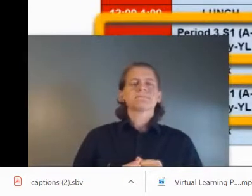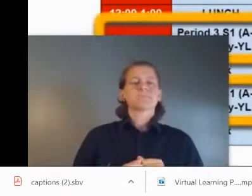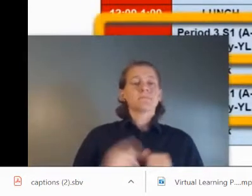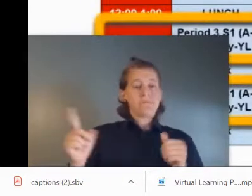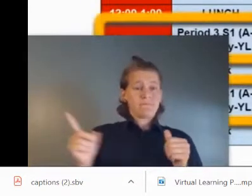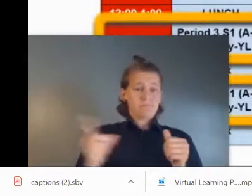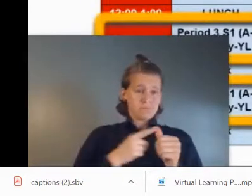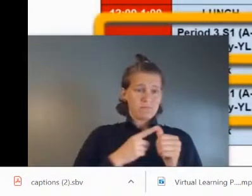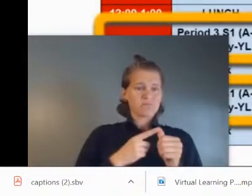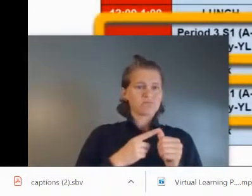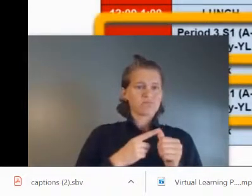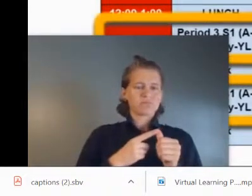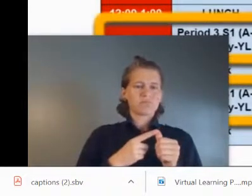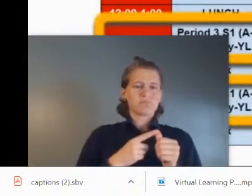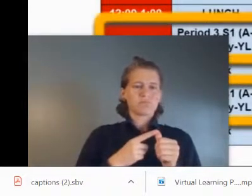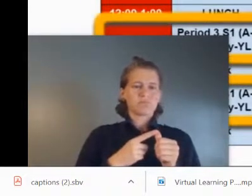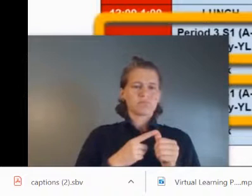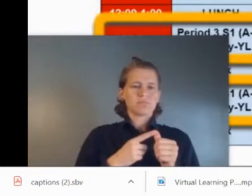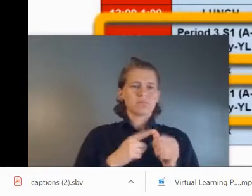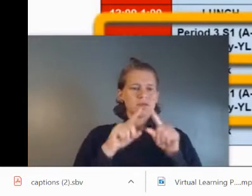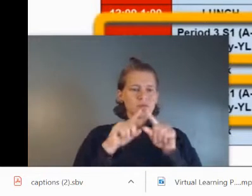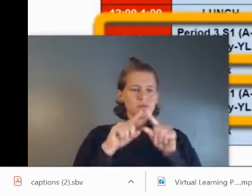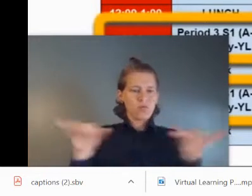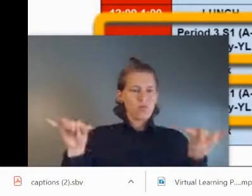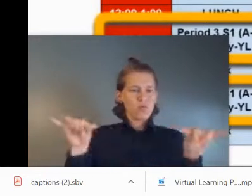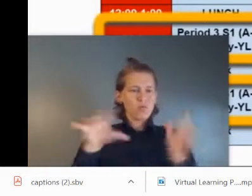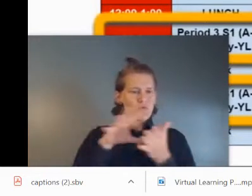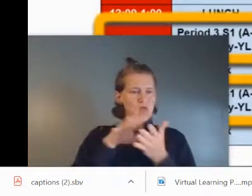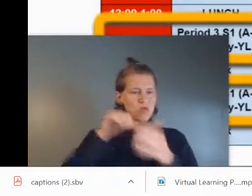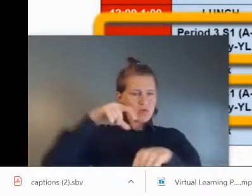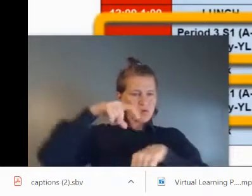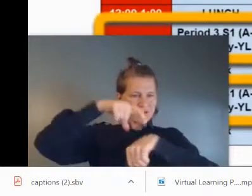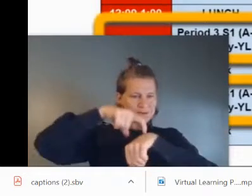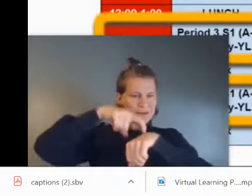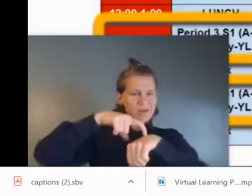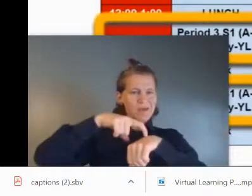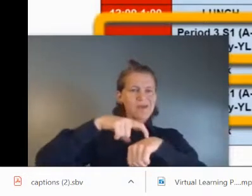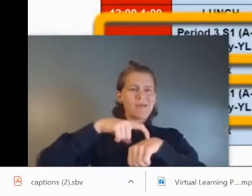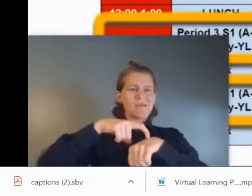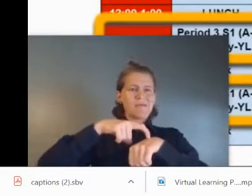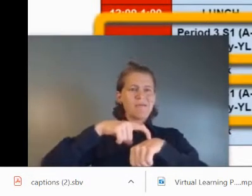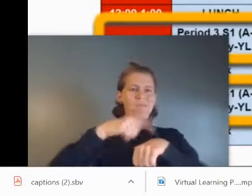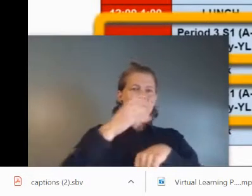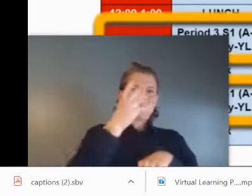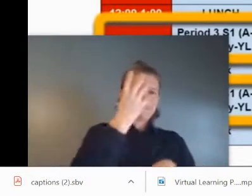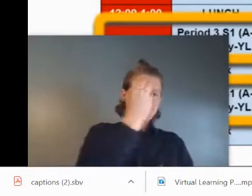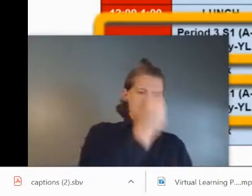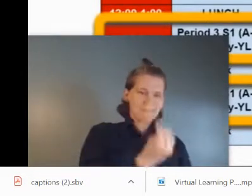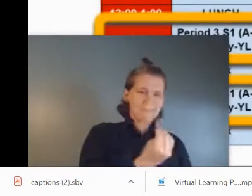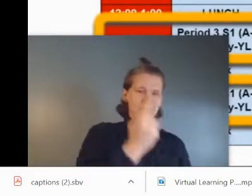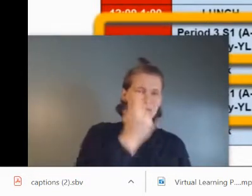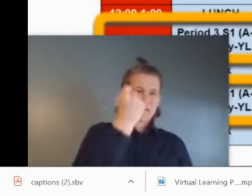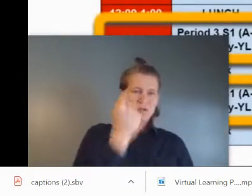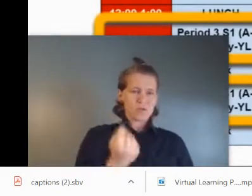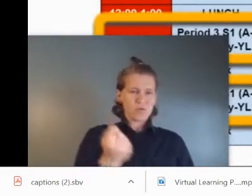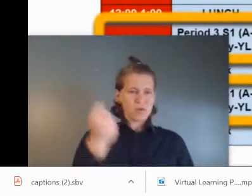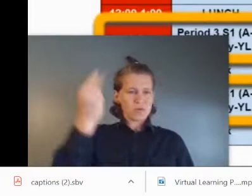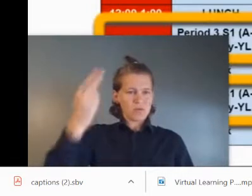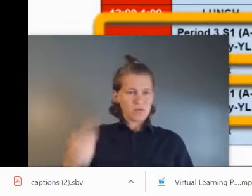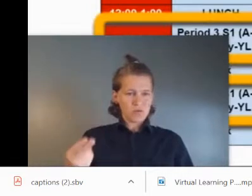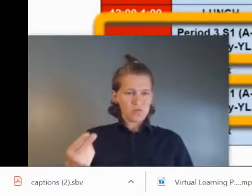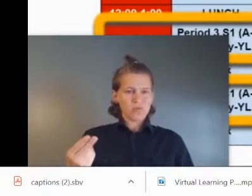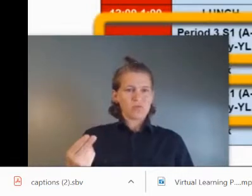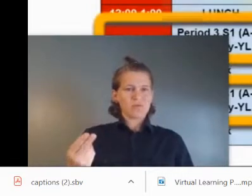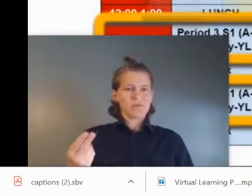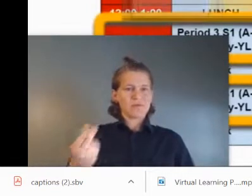First, let's address the synchronous learning time occurring in one hour periods on Monday, Tuesday, and Thursday at 9, 10.30,